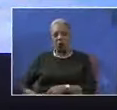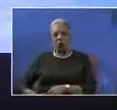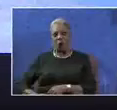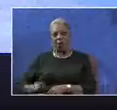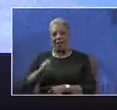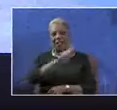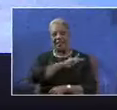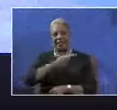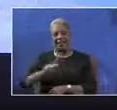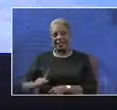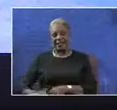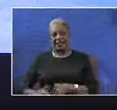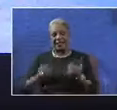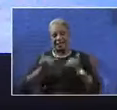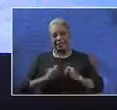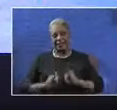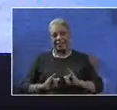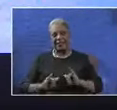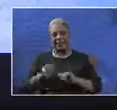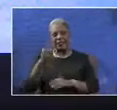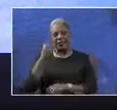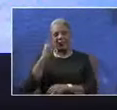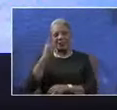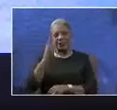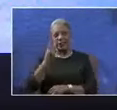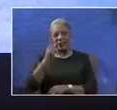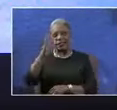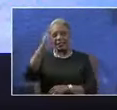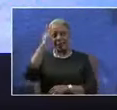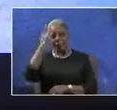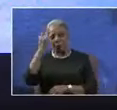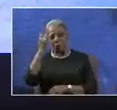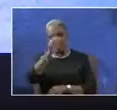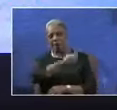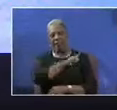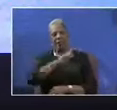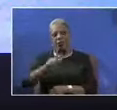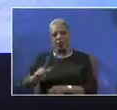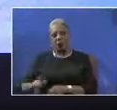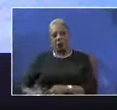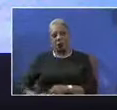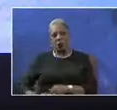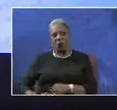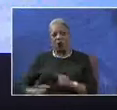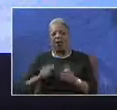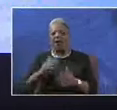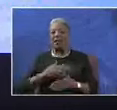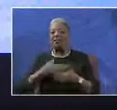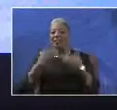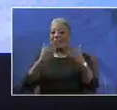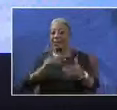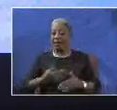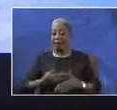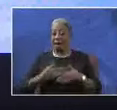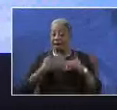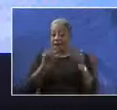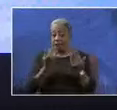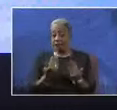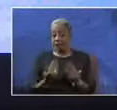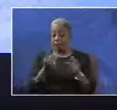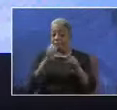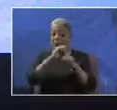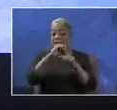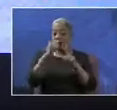see. But why does my Lord the king delight in this thing?